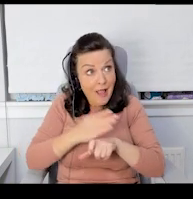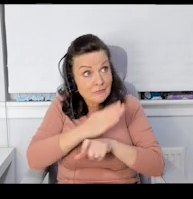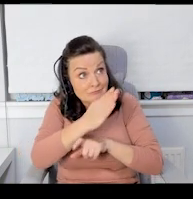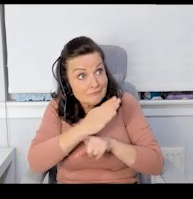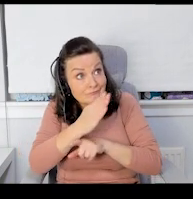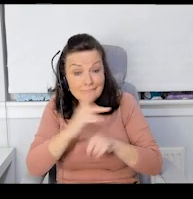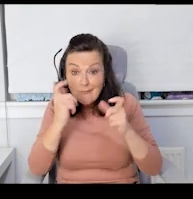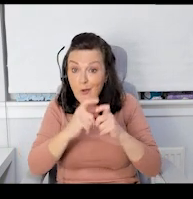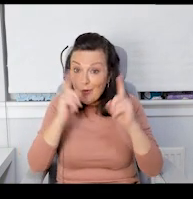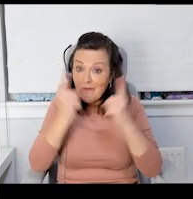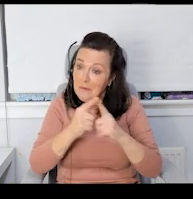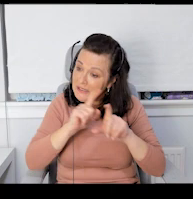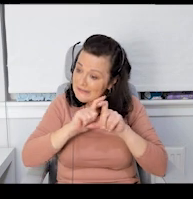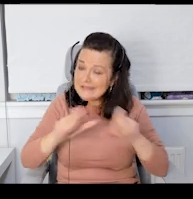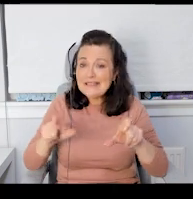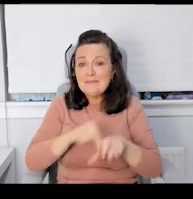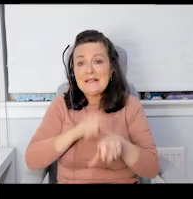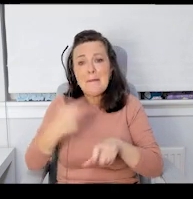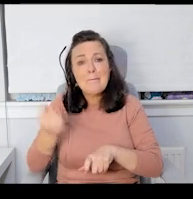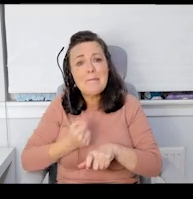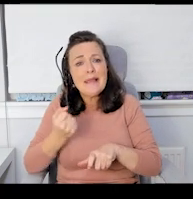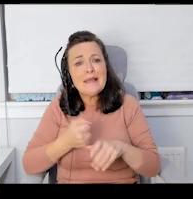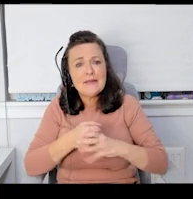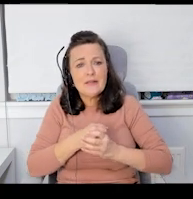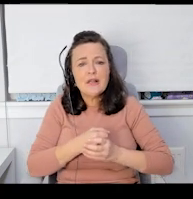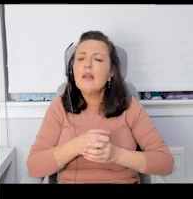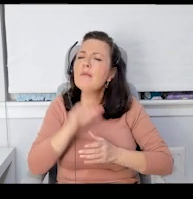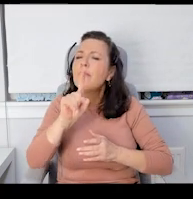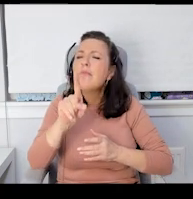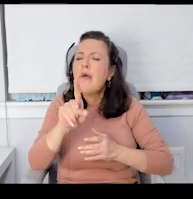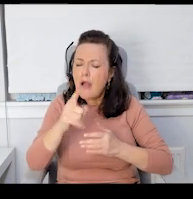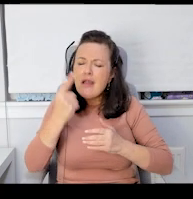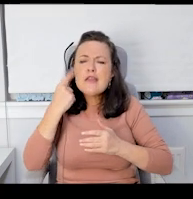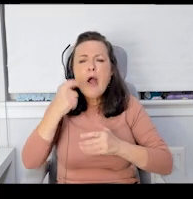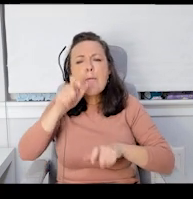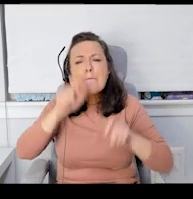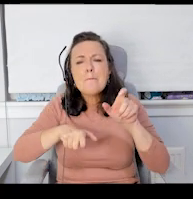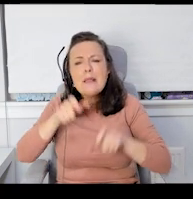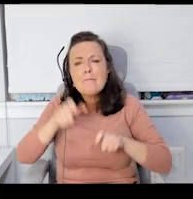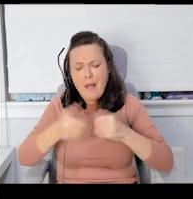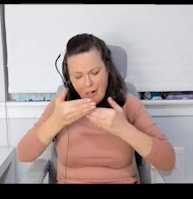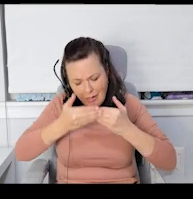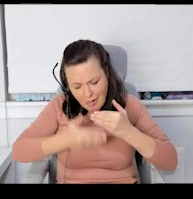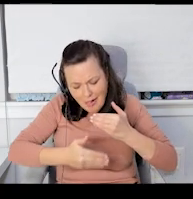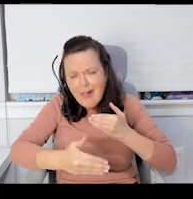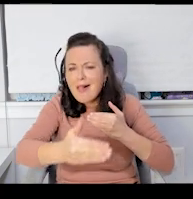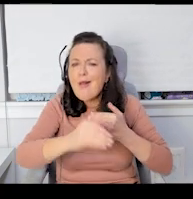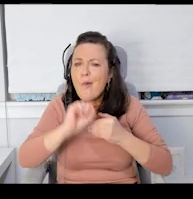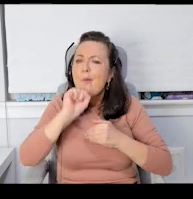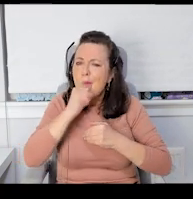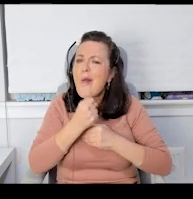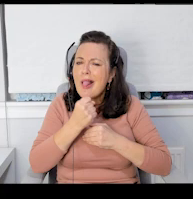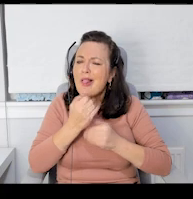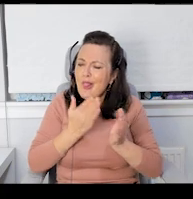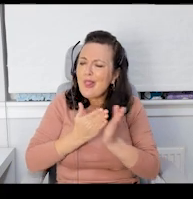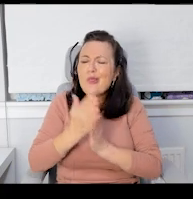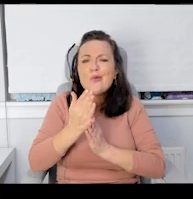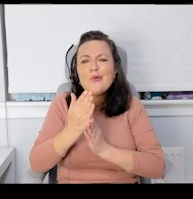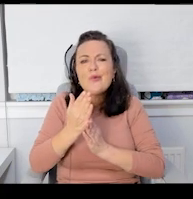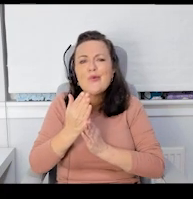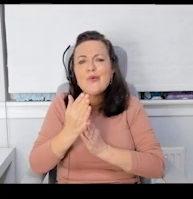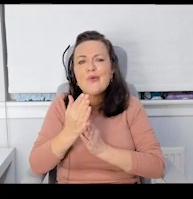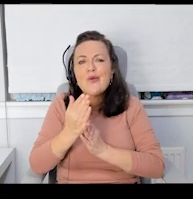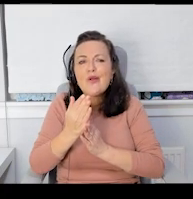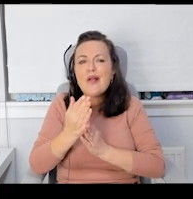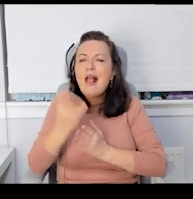certainly with our pathways planning with the members of staff who have those conversations with young people, they will complete the online e-learning module,